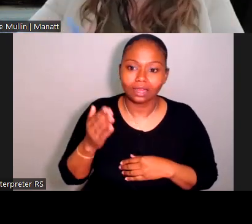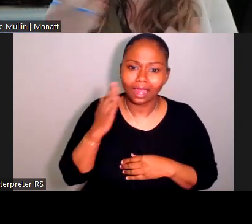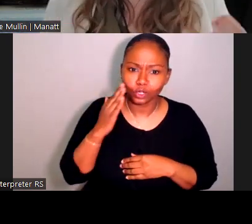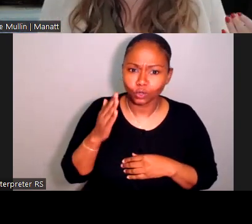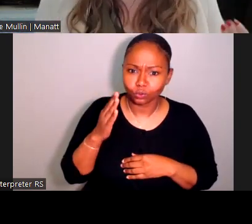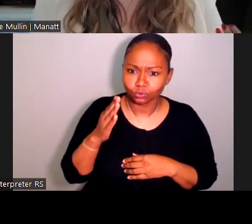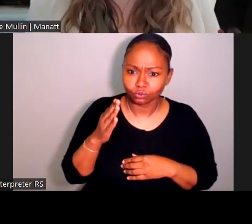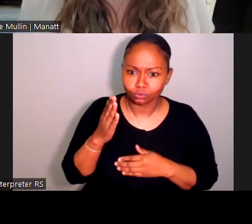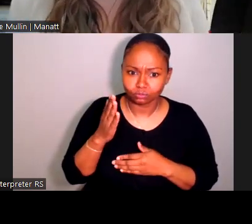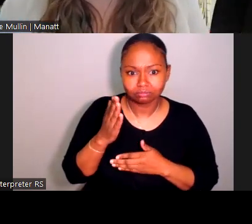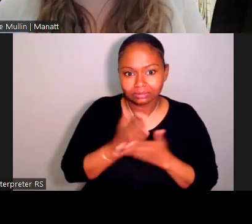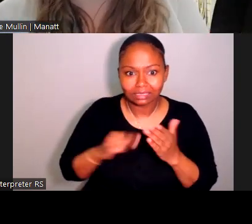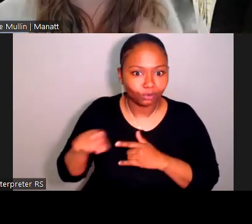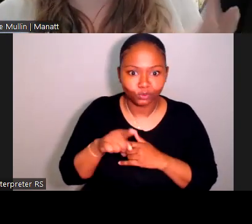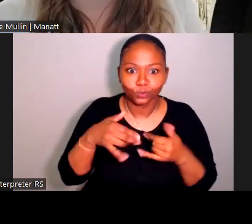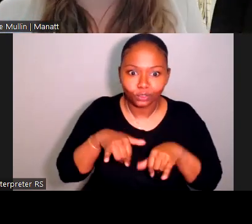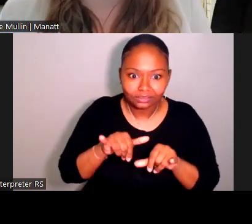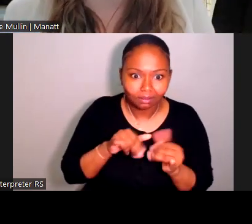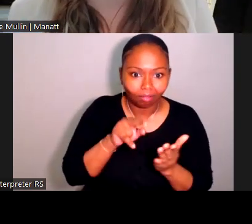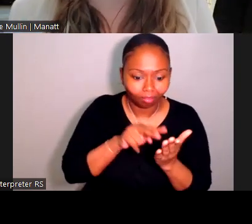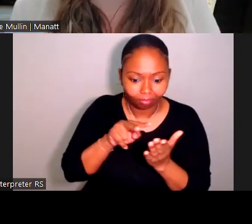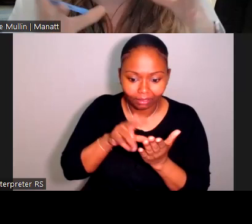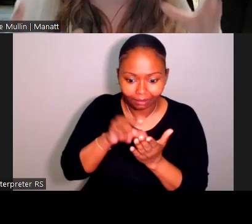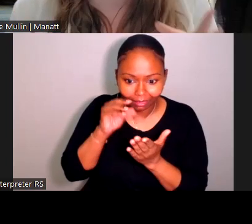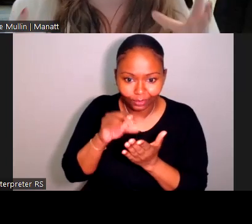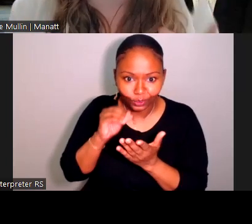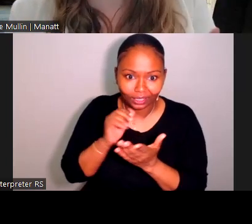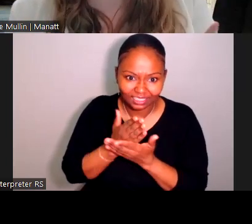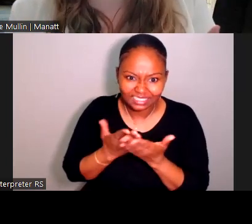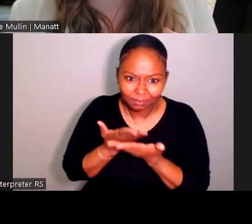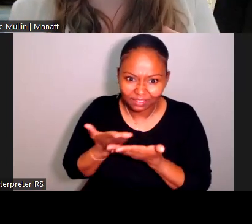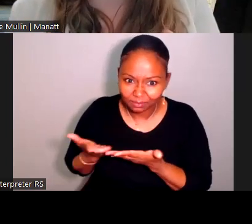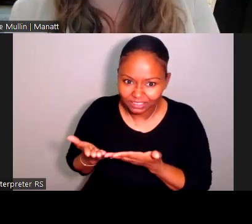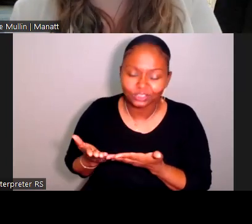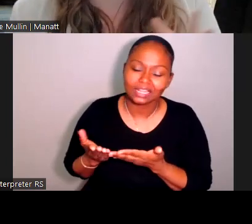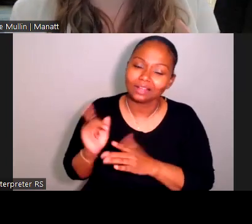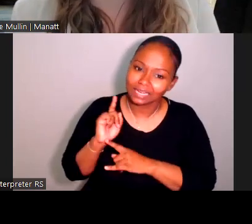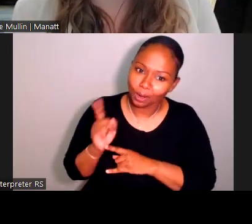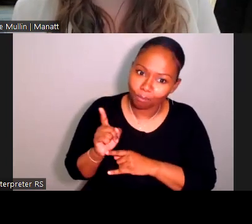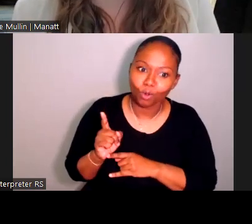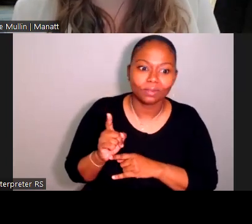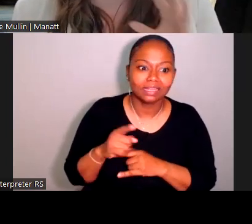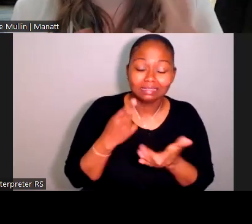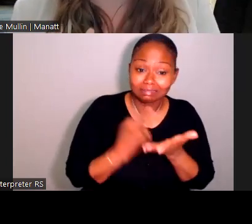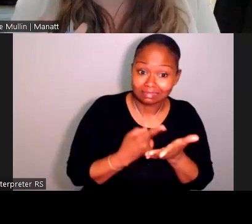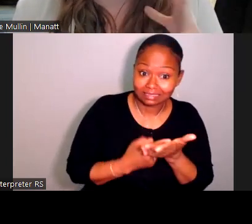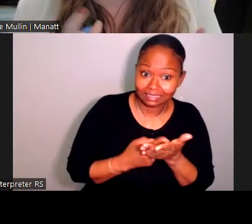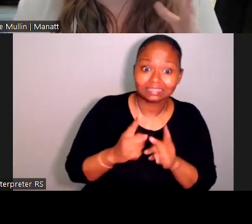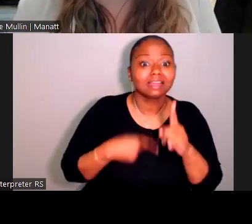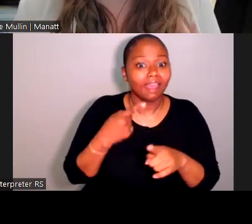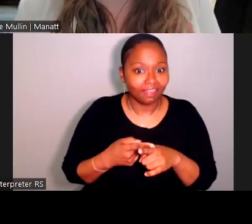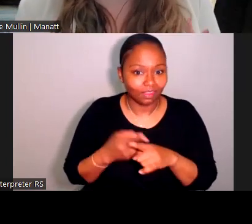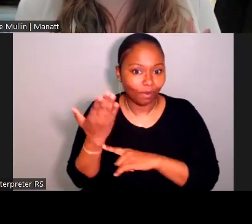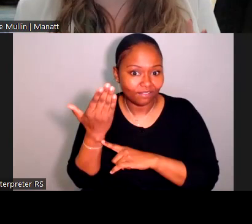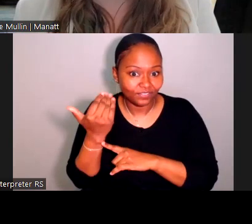probably still digesting some of the materials, I actually will take a moment to kind of walk through this. And then we're just going to open it up to 15 minutes